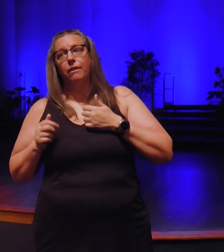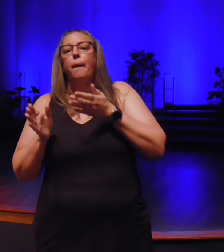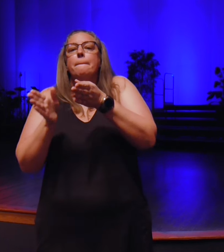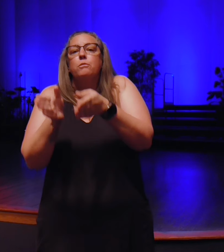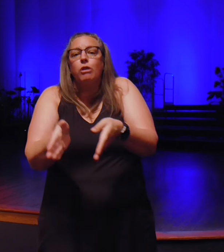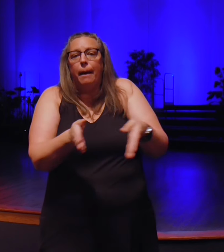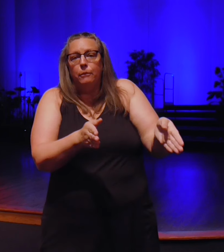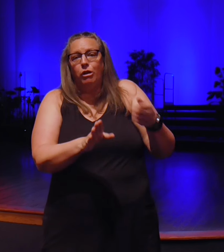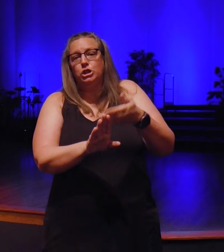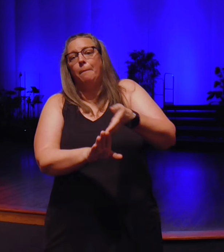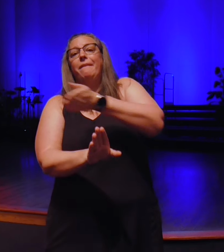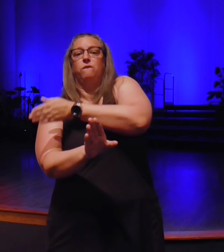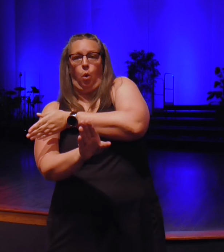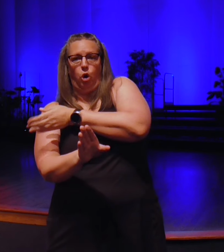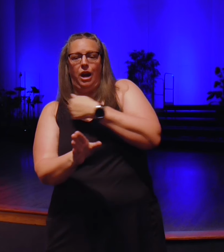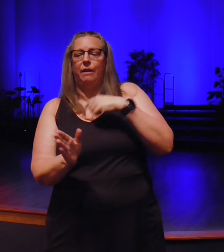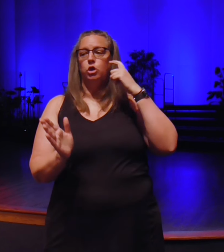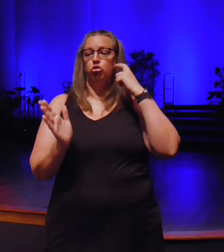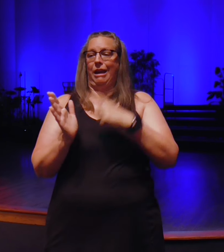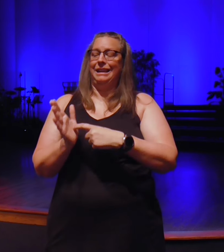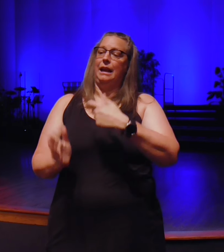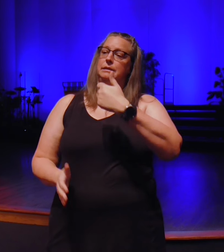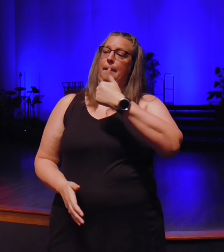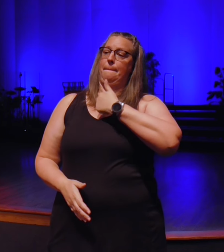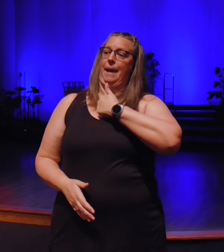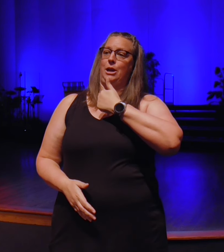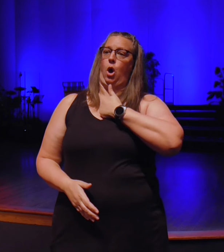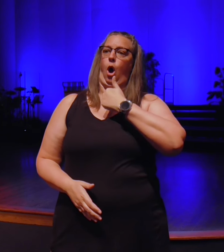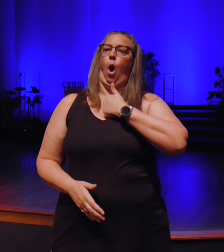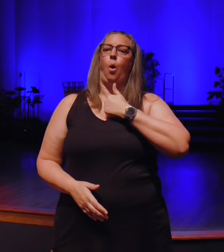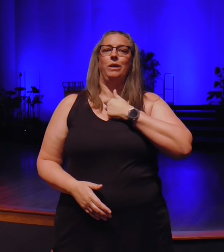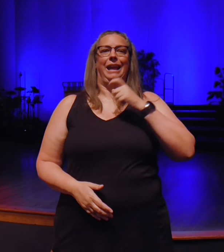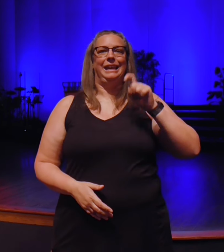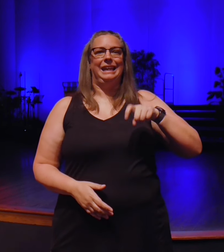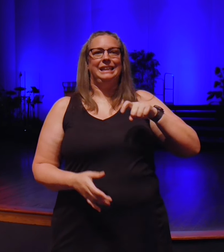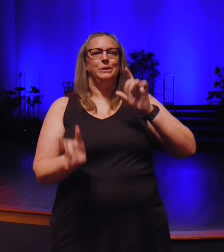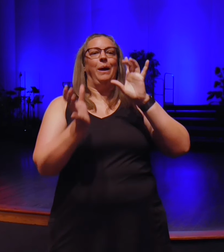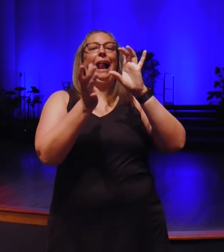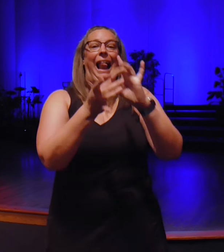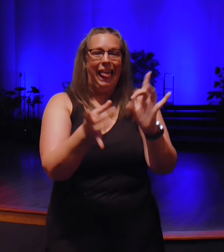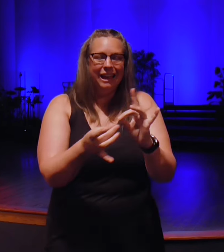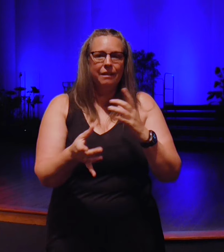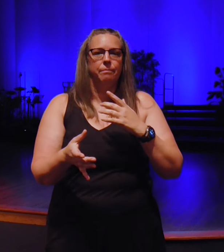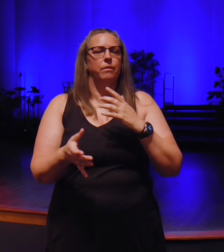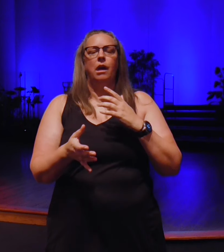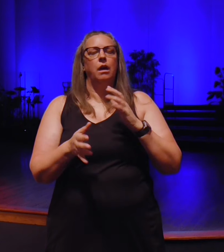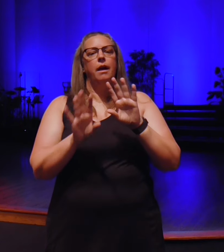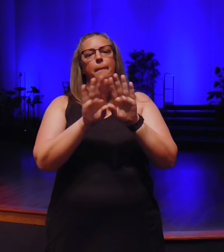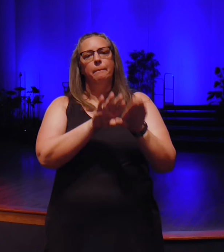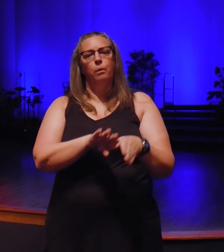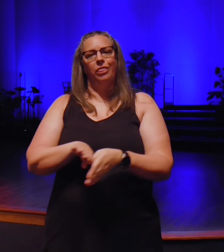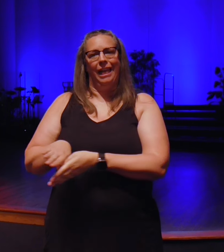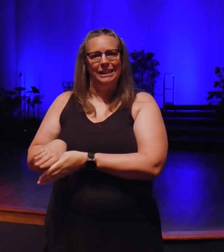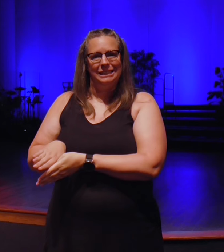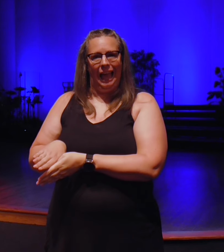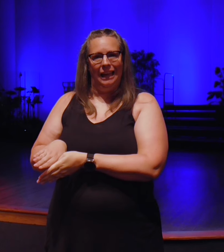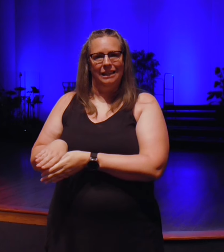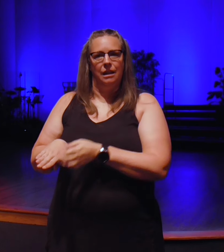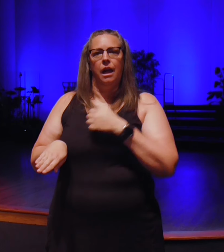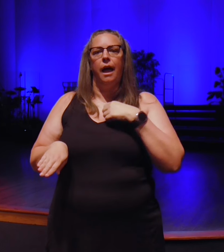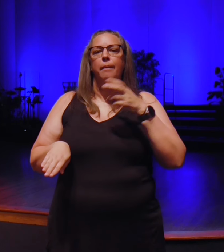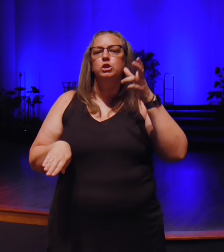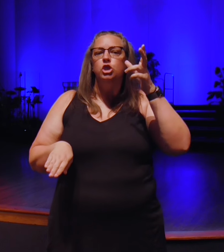beforehand. I have to recognize my own need to share, my own stuff, hear it, and then put it aside so that I can be fully